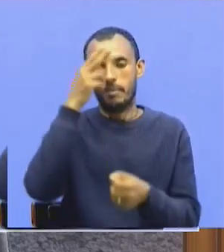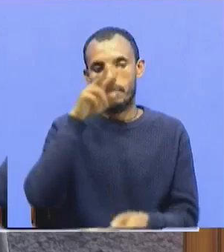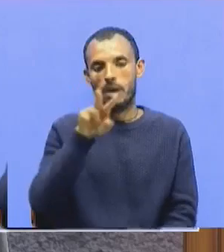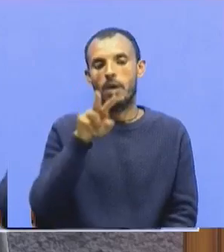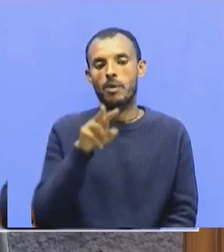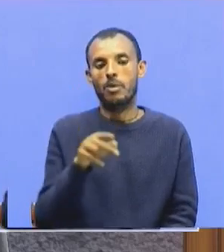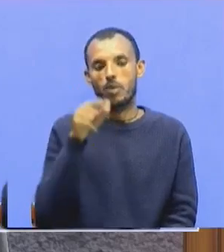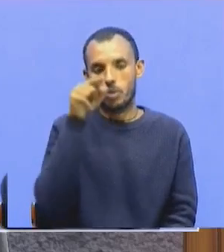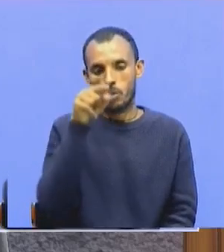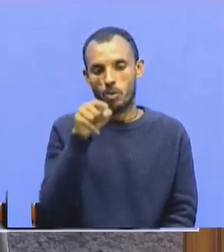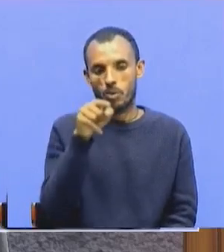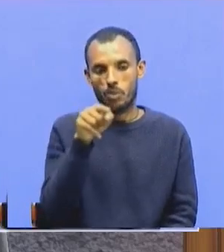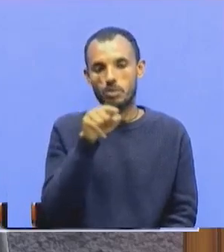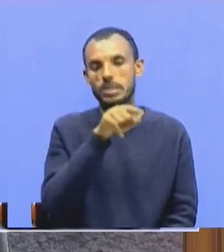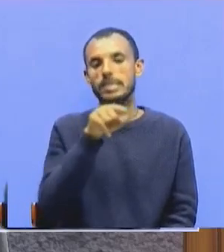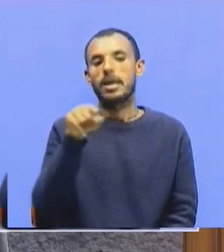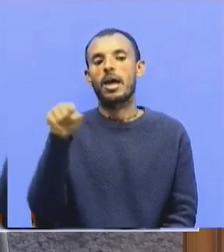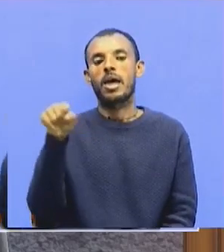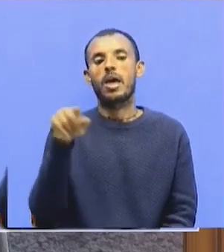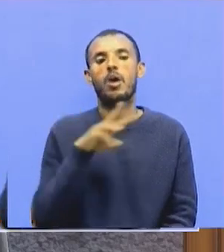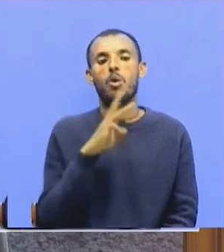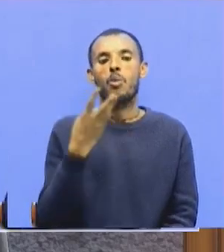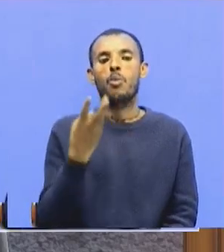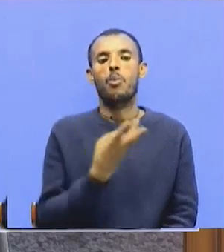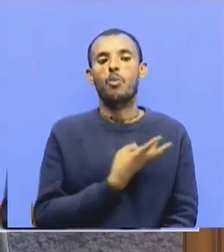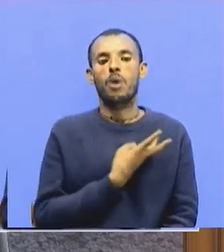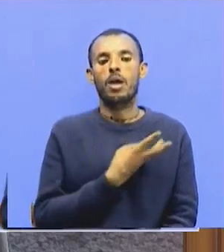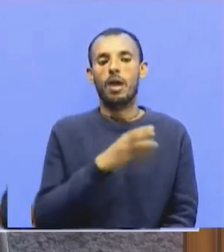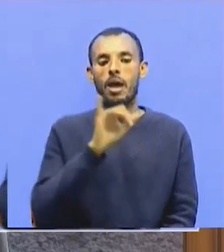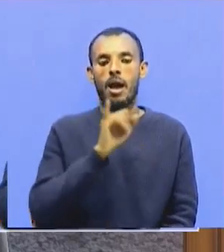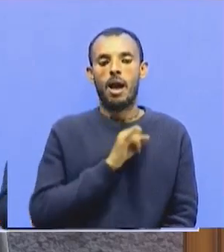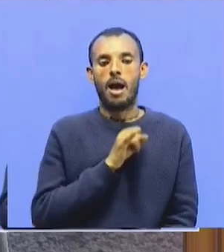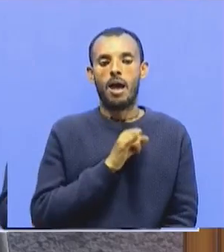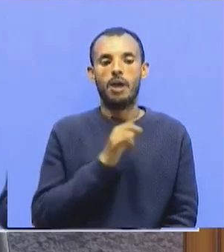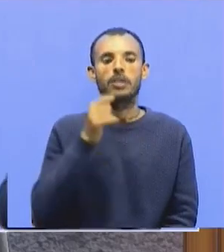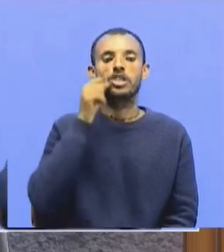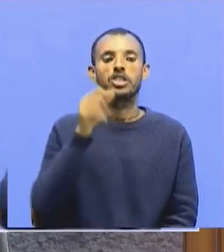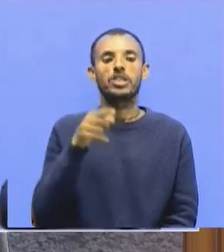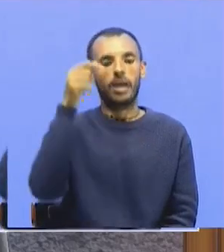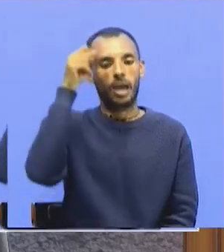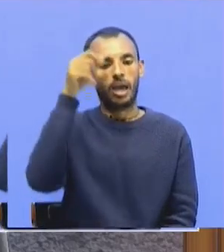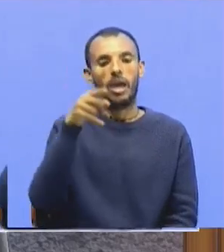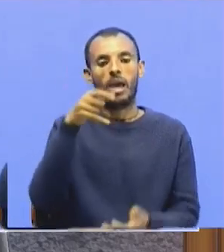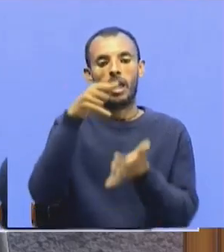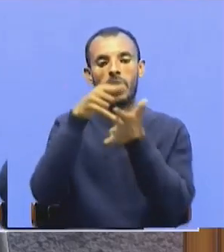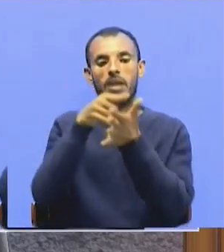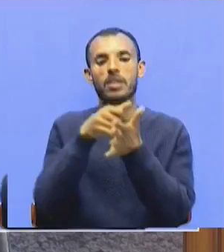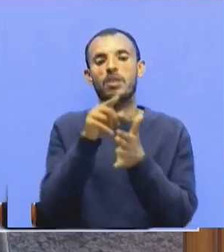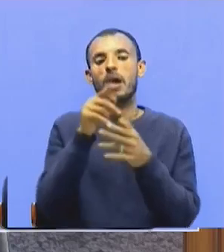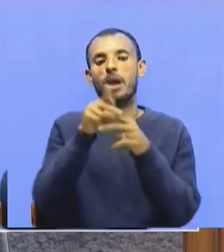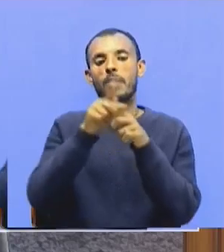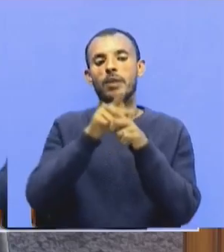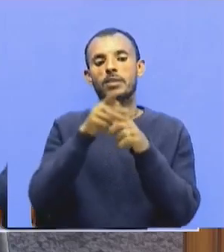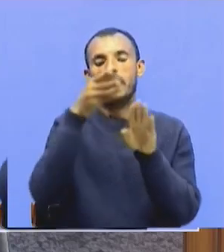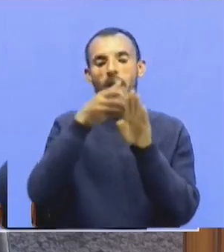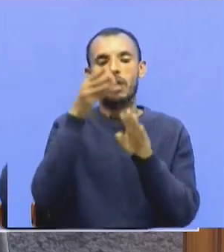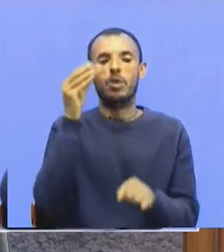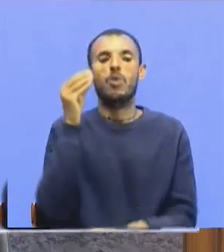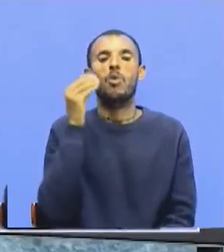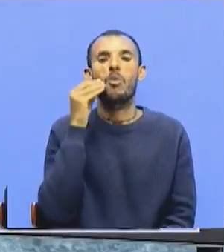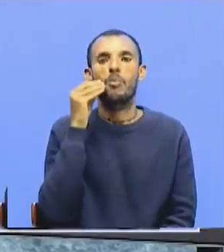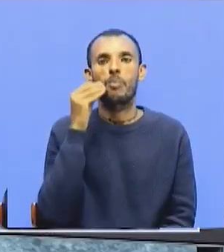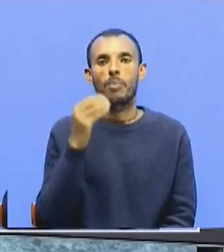You, they, we. I, she, he, it. So easily you can practice your home, like you